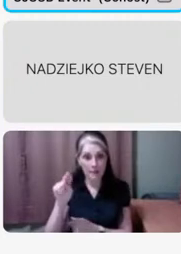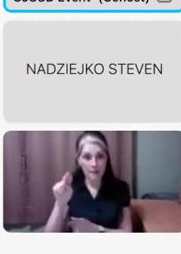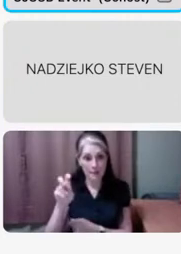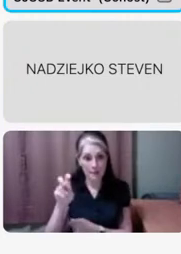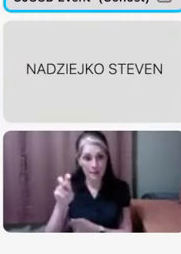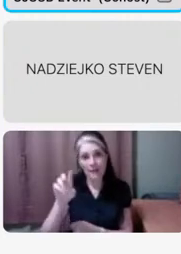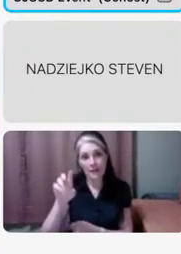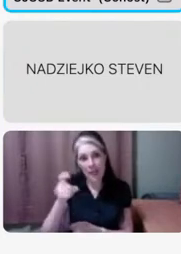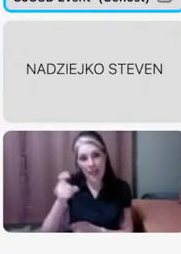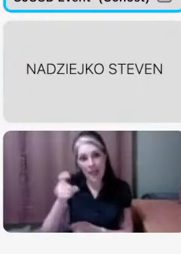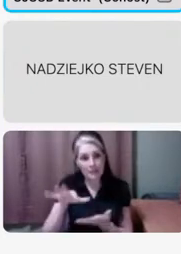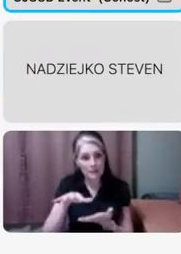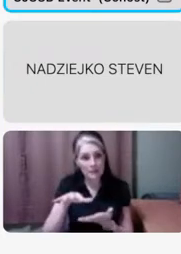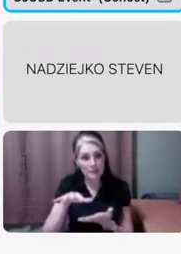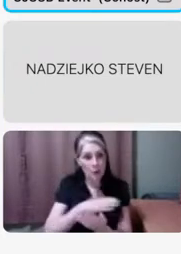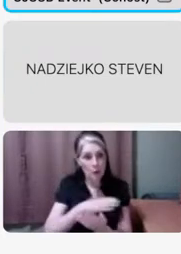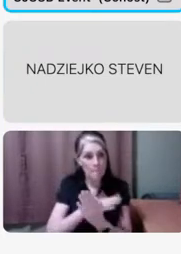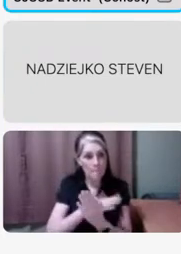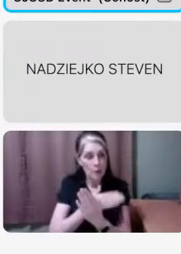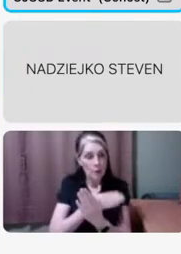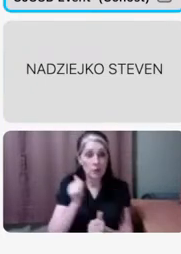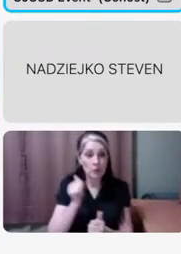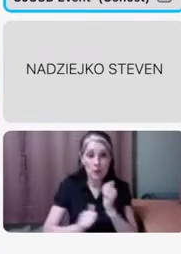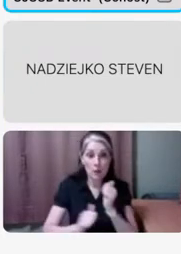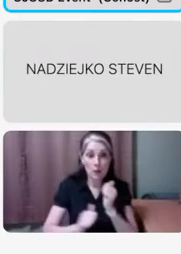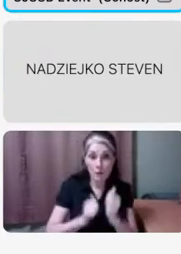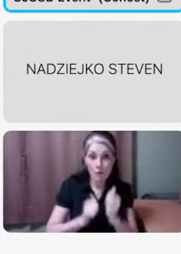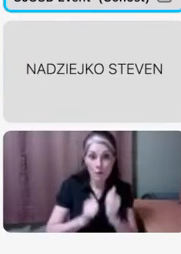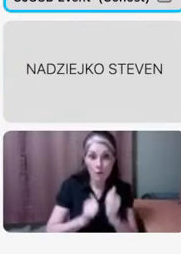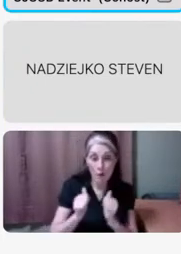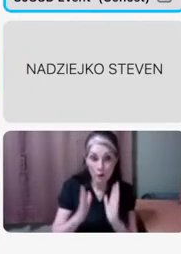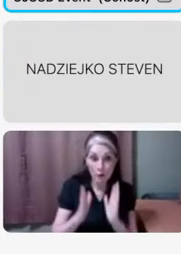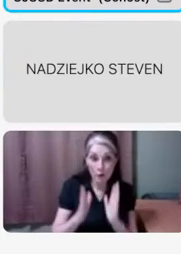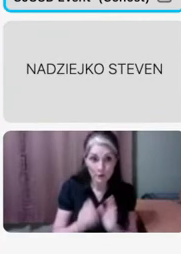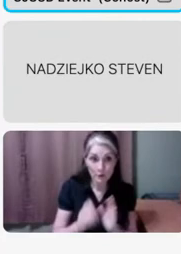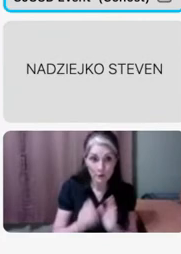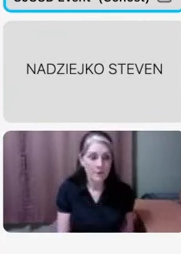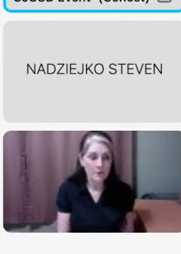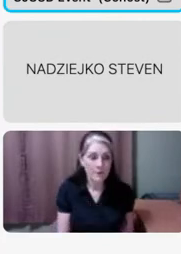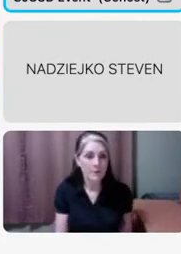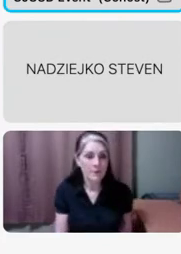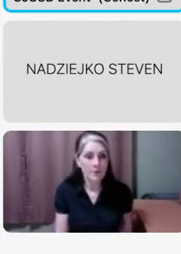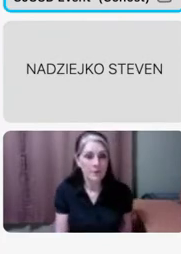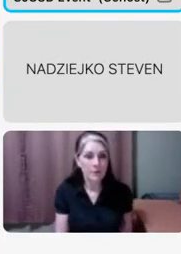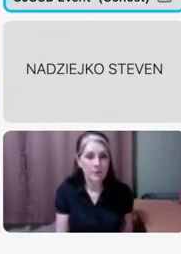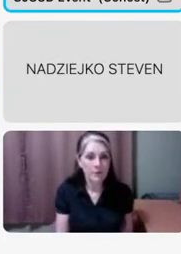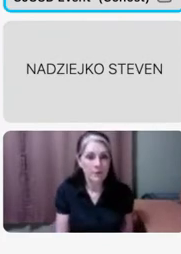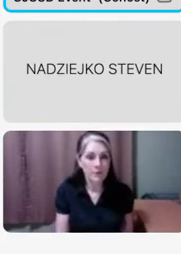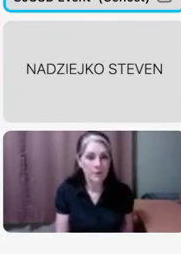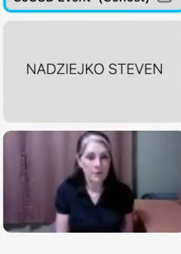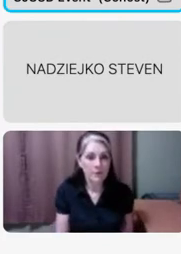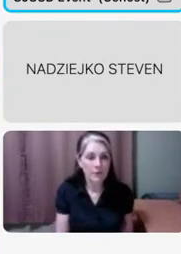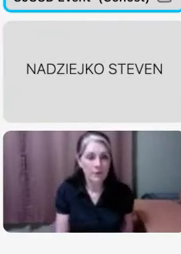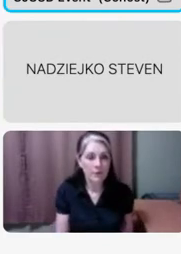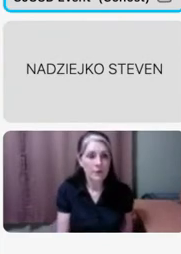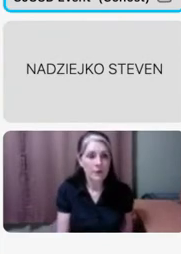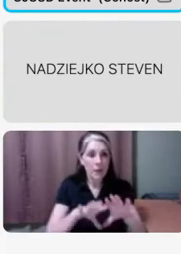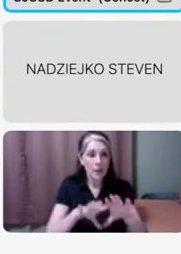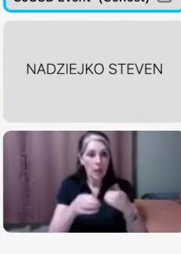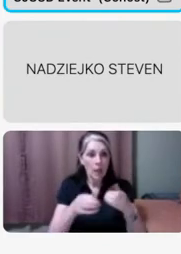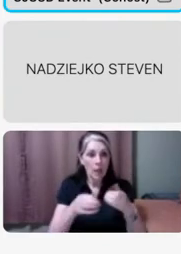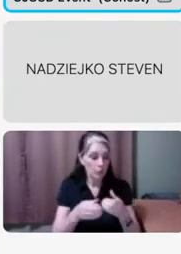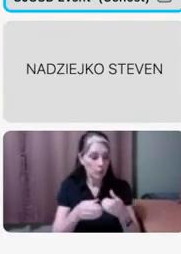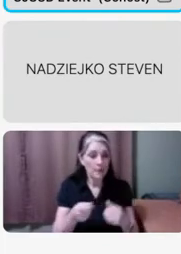mexicano performed by le flo corico sexta generation a student group comprised of several gths and colton student